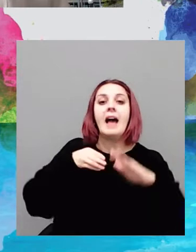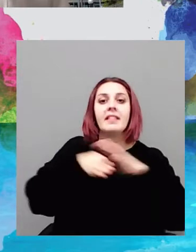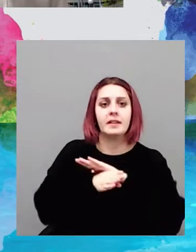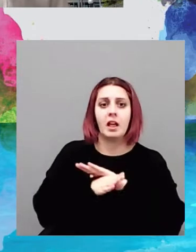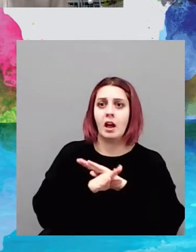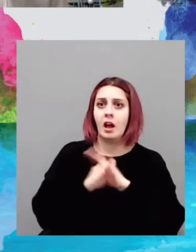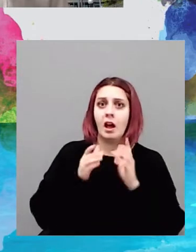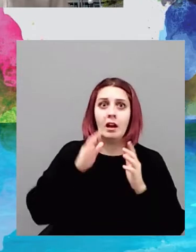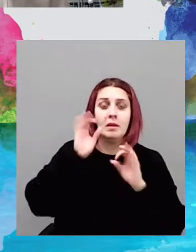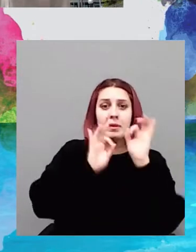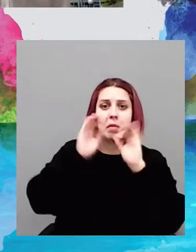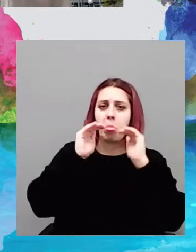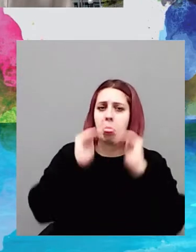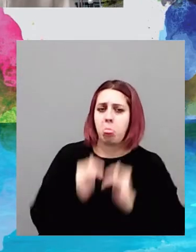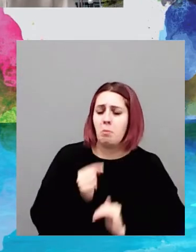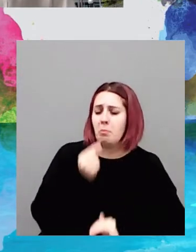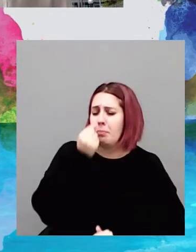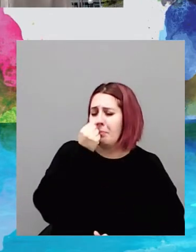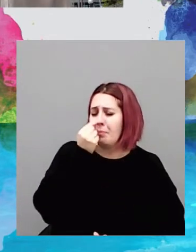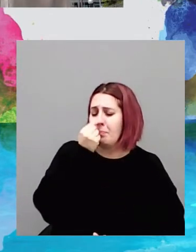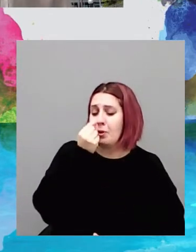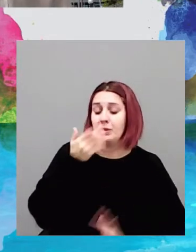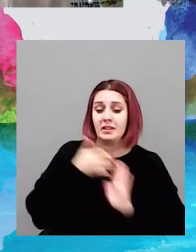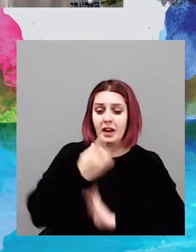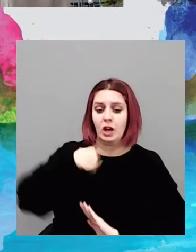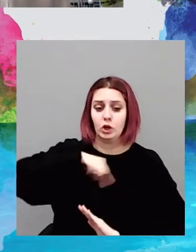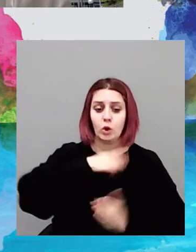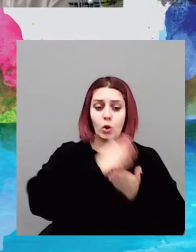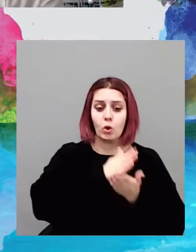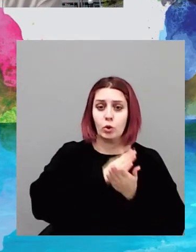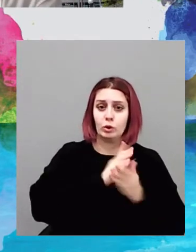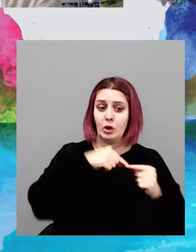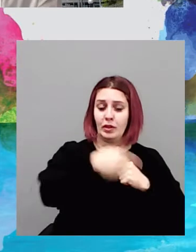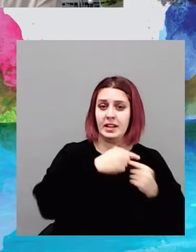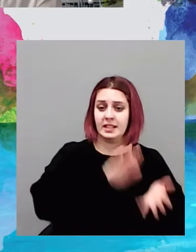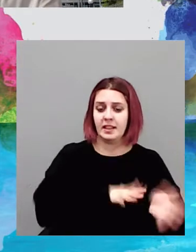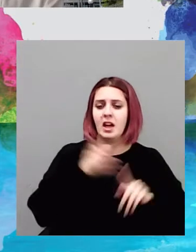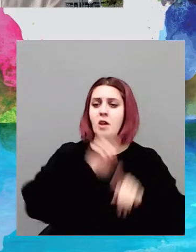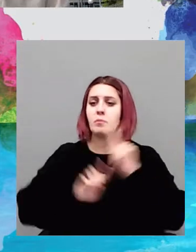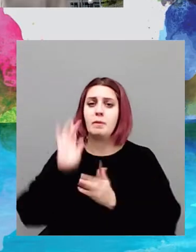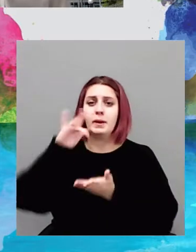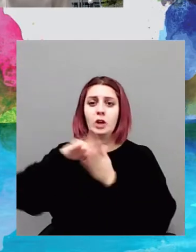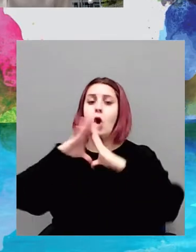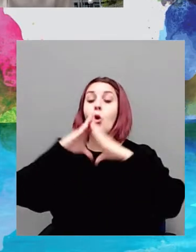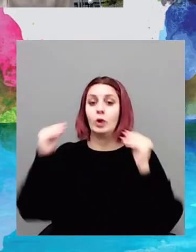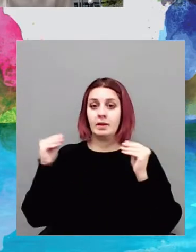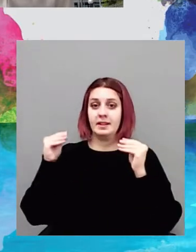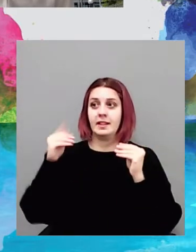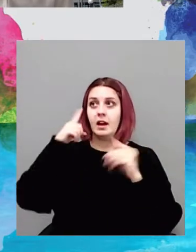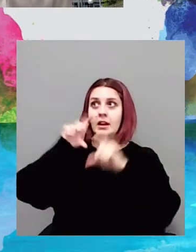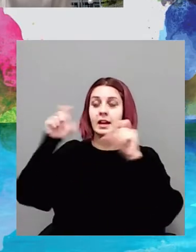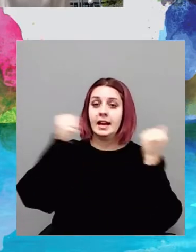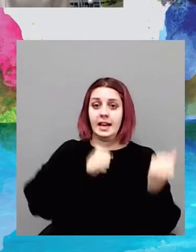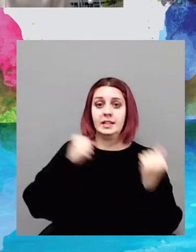accessible e-learning, was very low. We've transferred the online courses and the old problems that the university